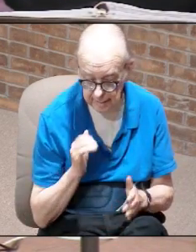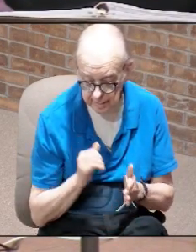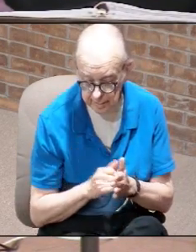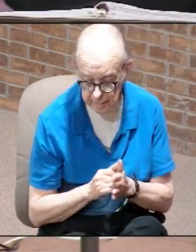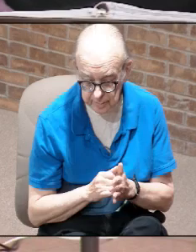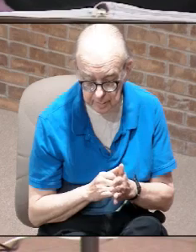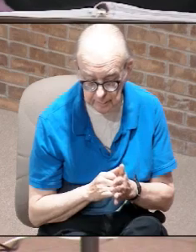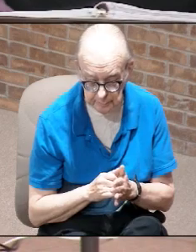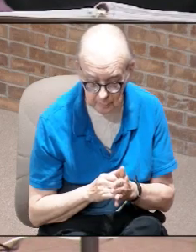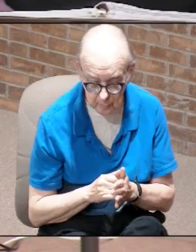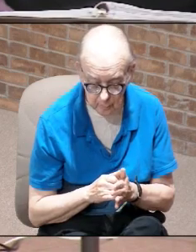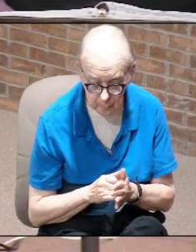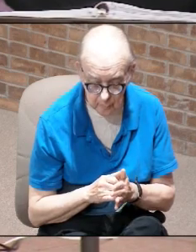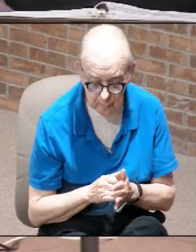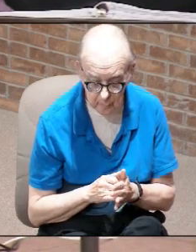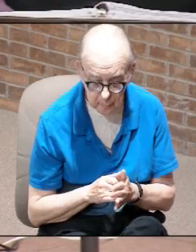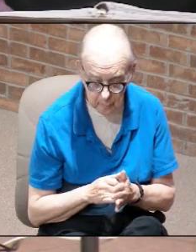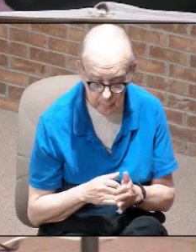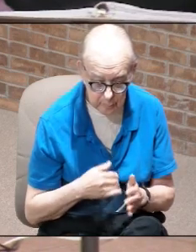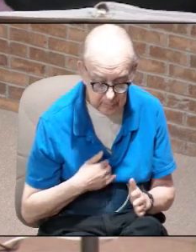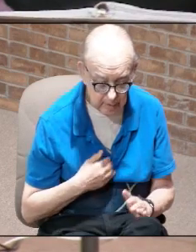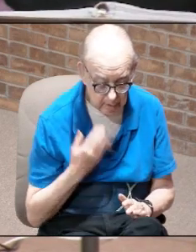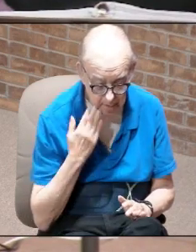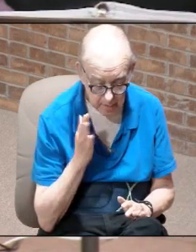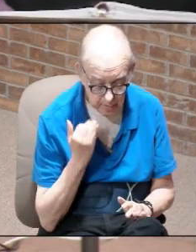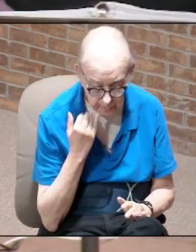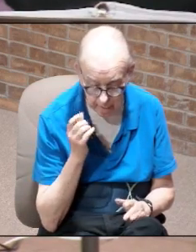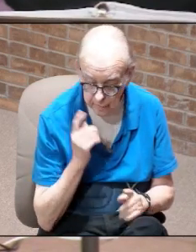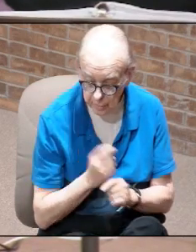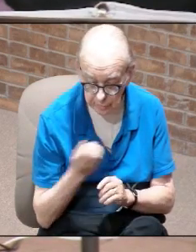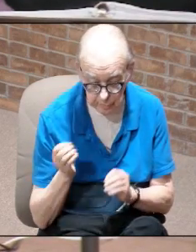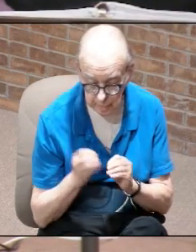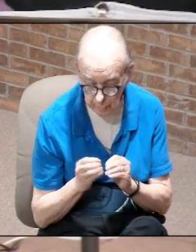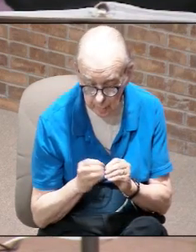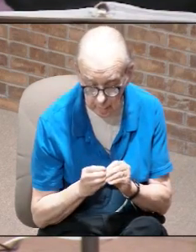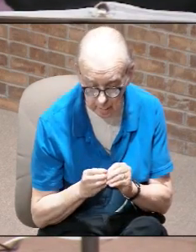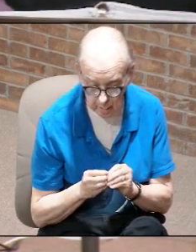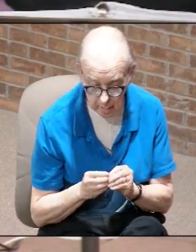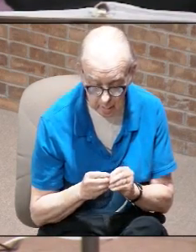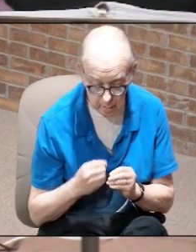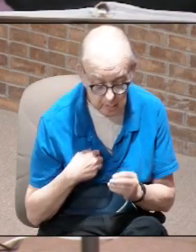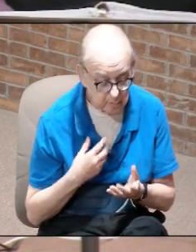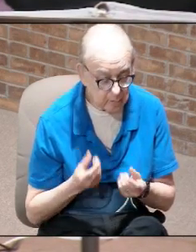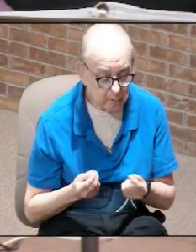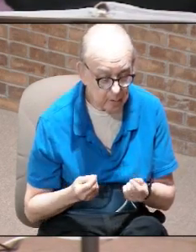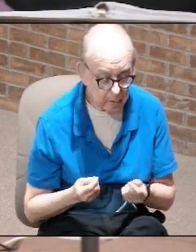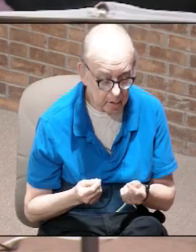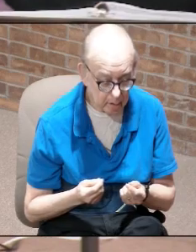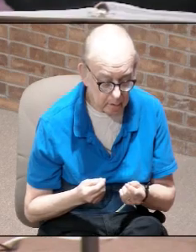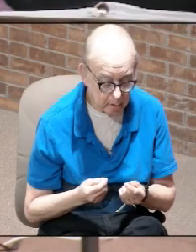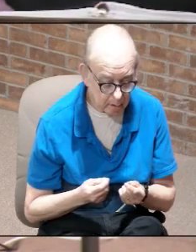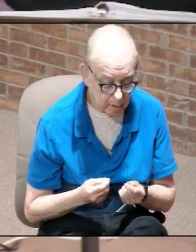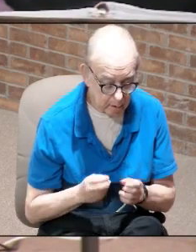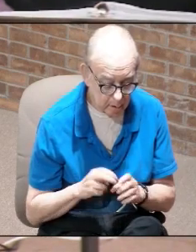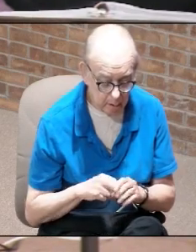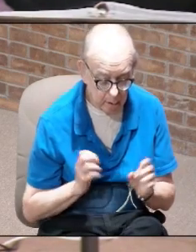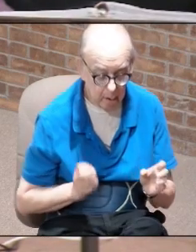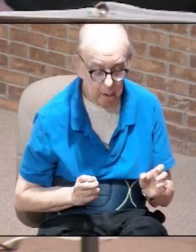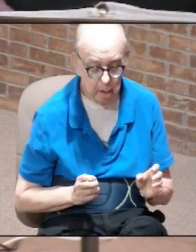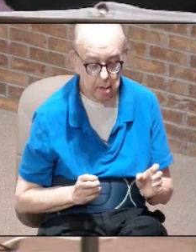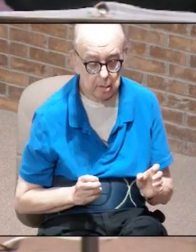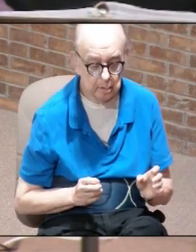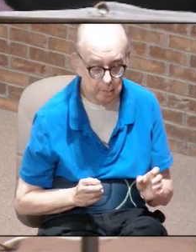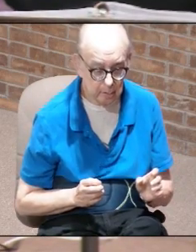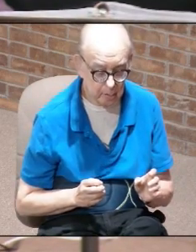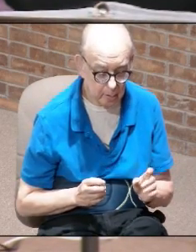this: I'm not so sure that I trust you anymore. So what I'm going to do is I'm going to back up and shrivel